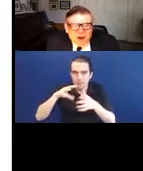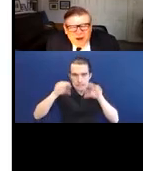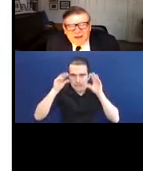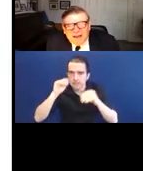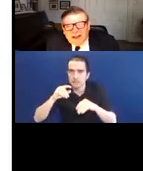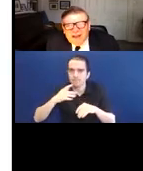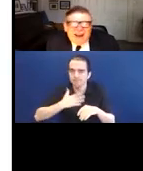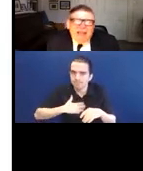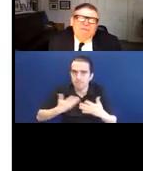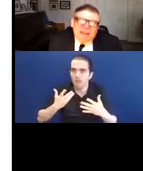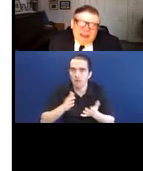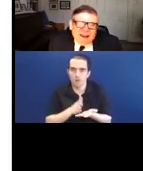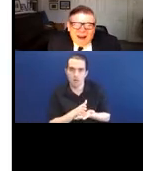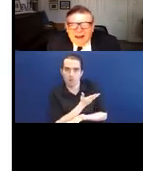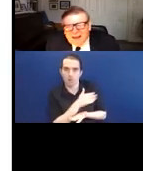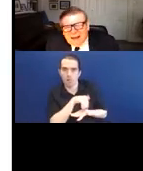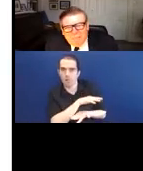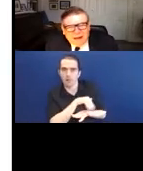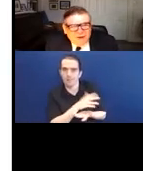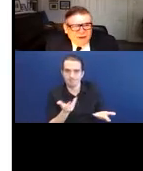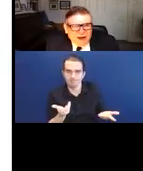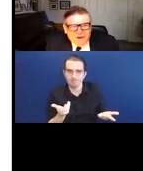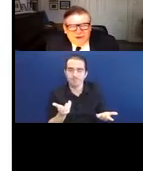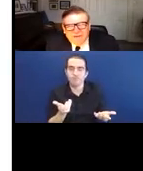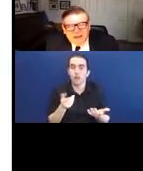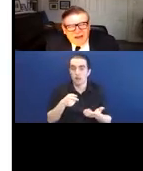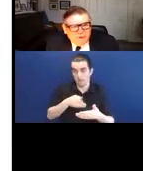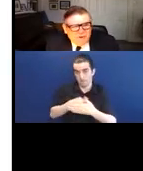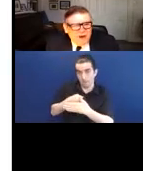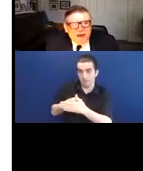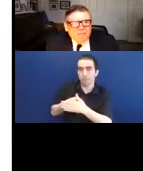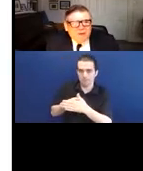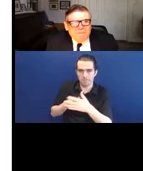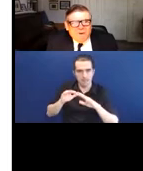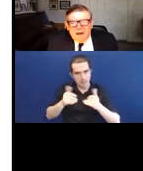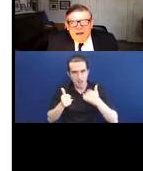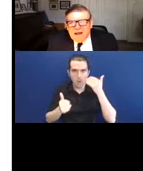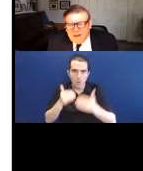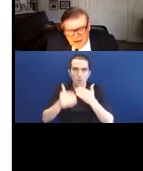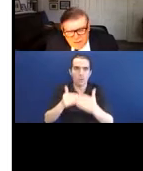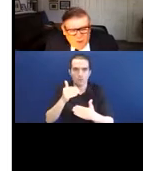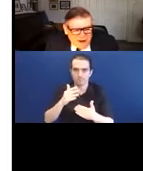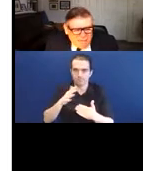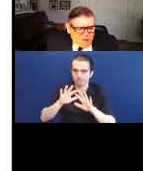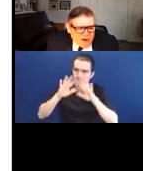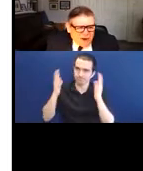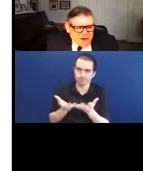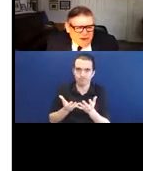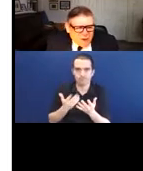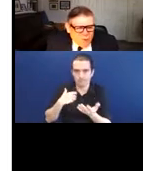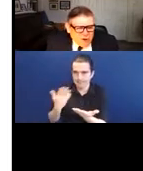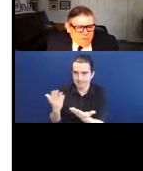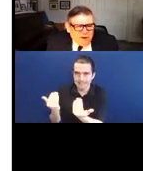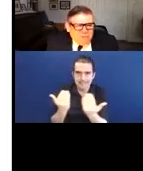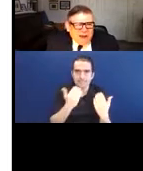on girls' education, and particularly like to impact on the inclusion of disabled young people. When curriculum